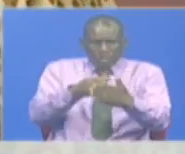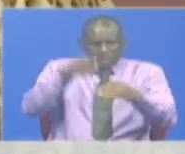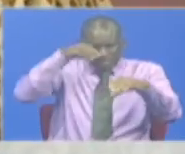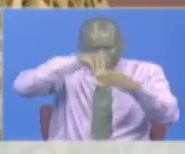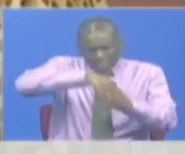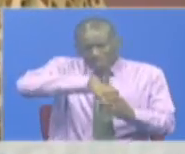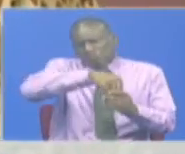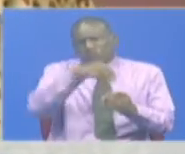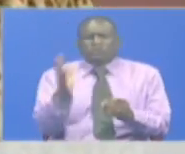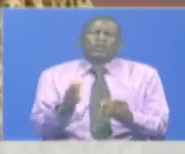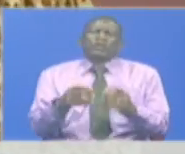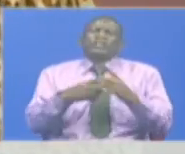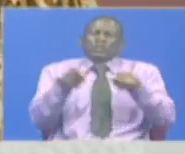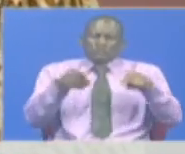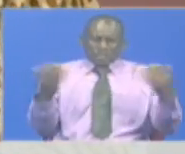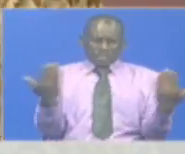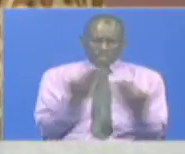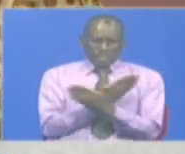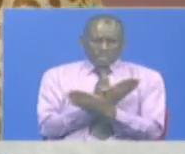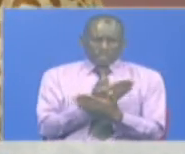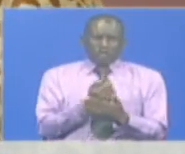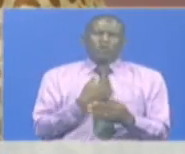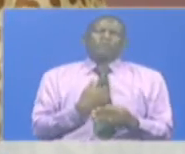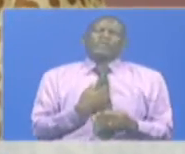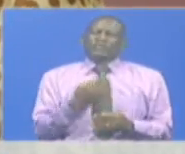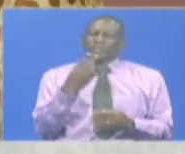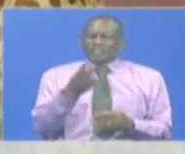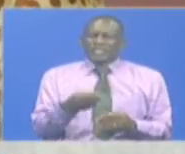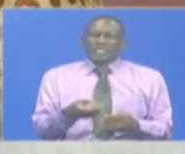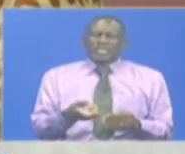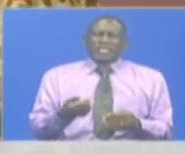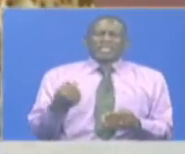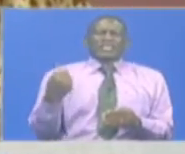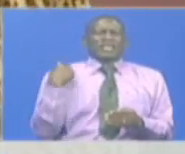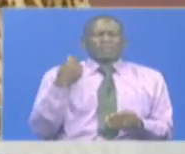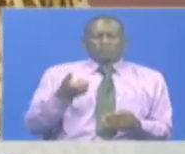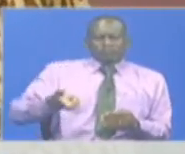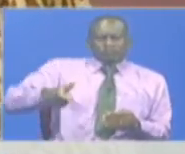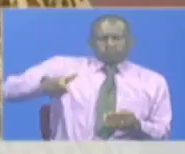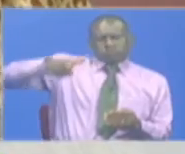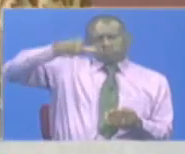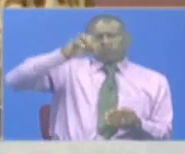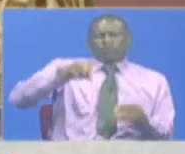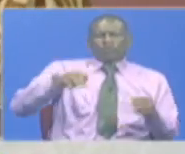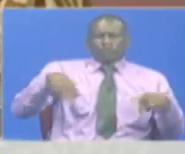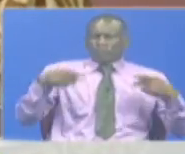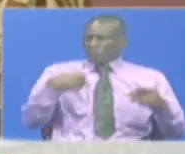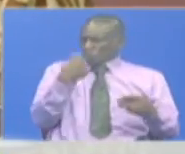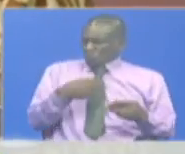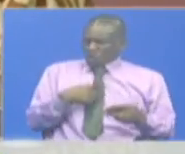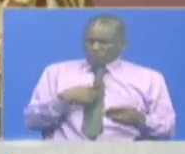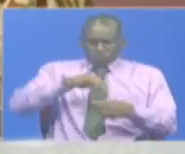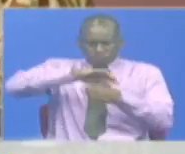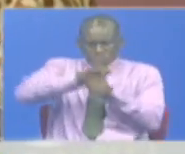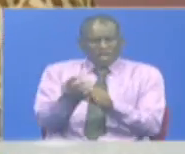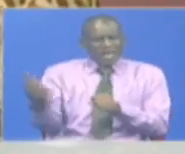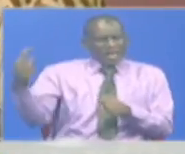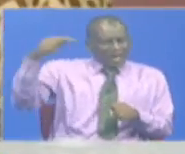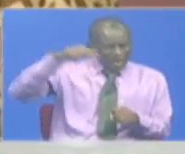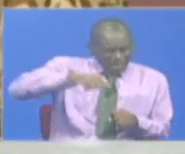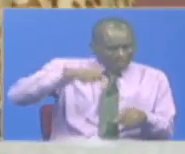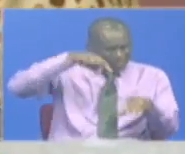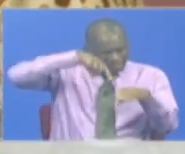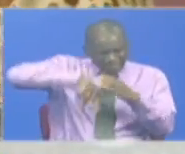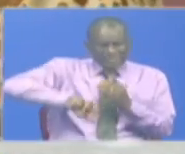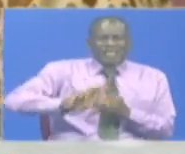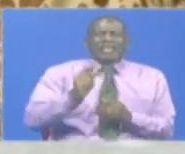have unfortunately witnessed an increased number of imported cases among individuals crossing into the country